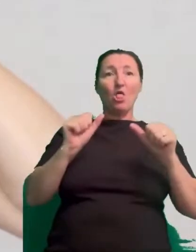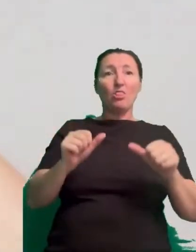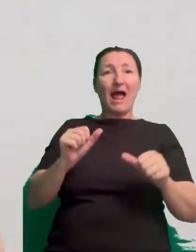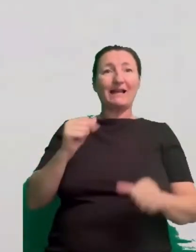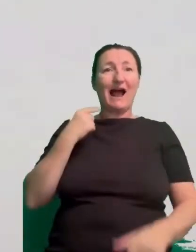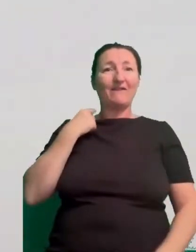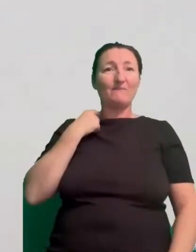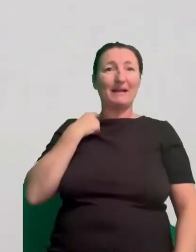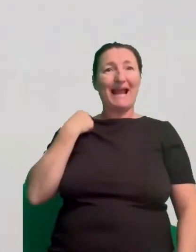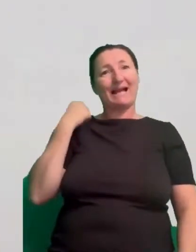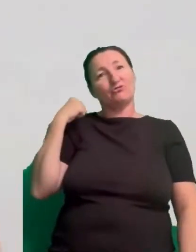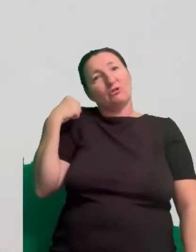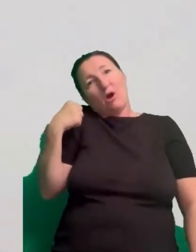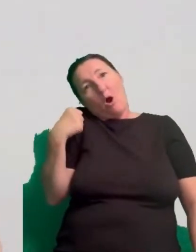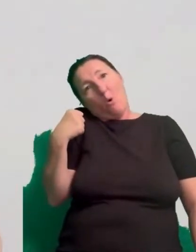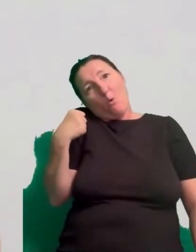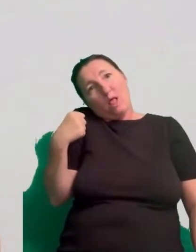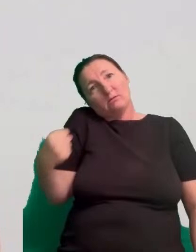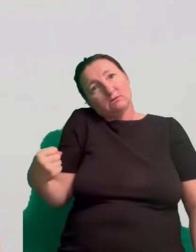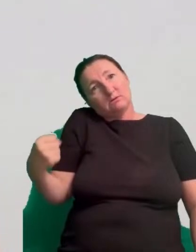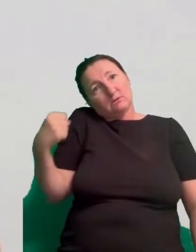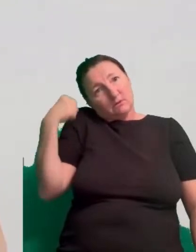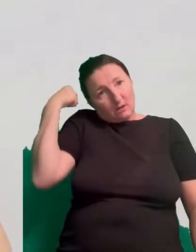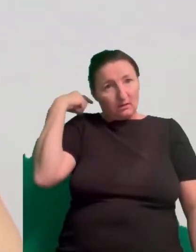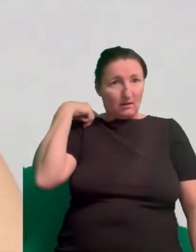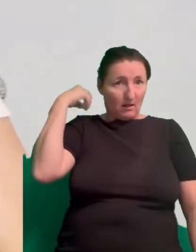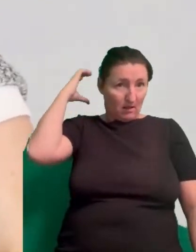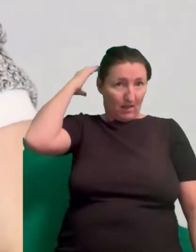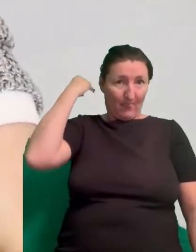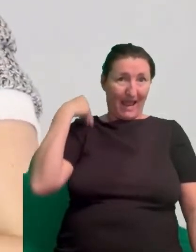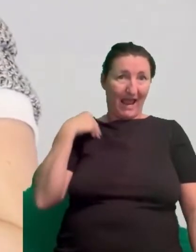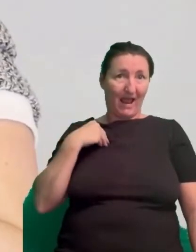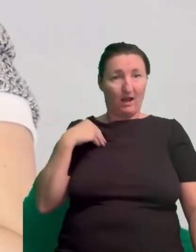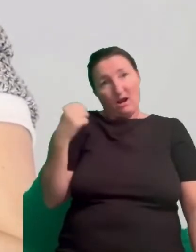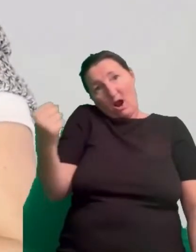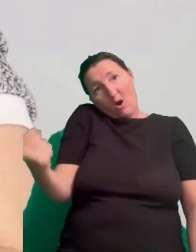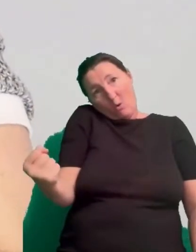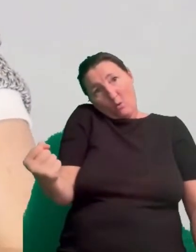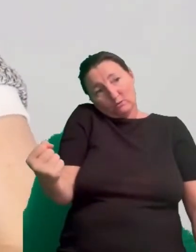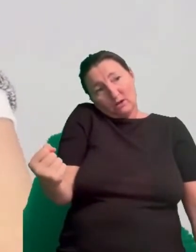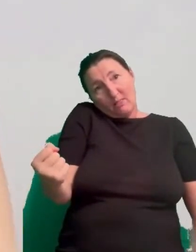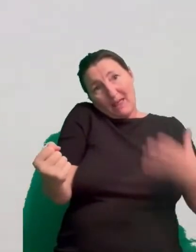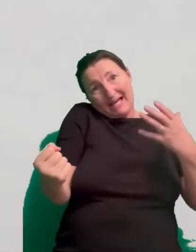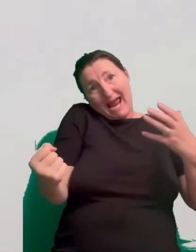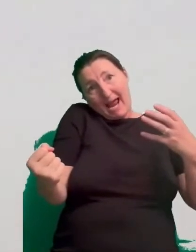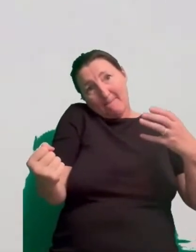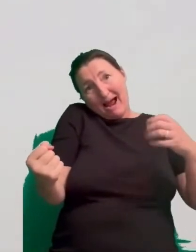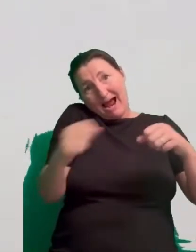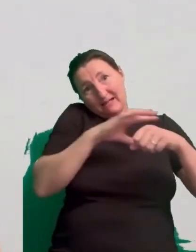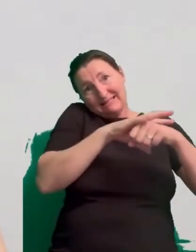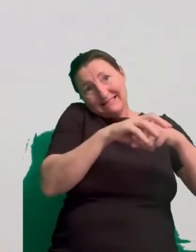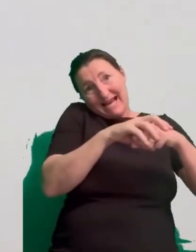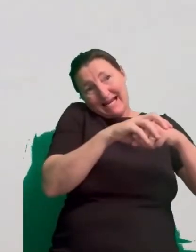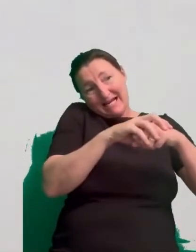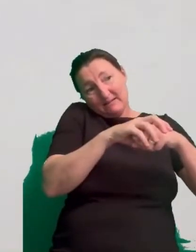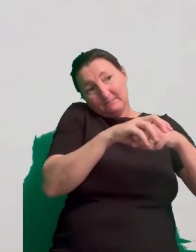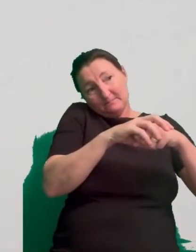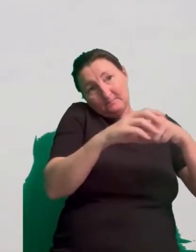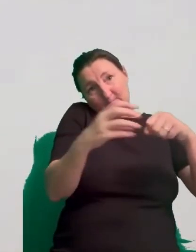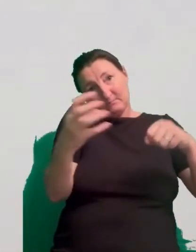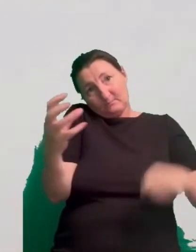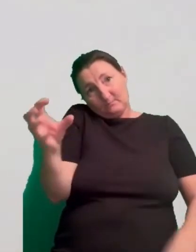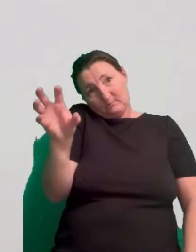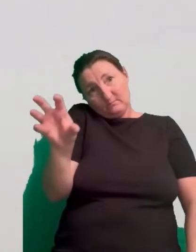to do is I'm going to hold it in my neck and shoulder, and then with this hairband, I'm going to